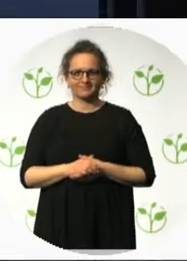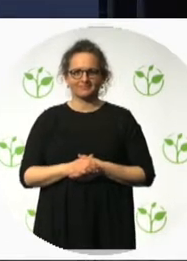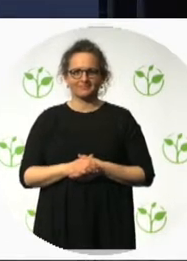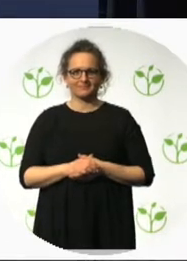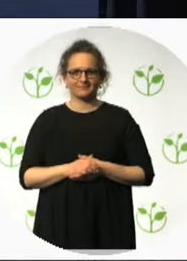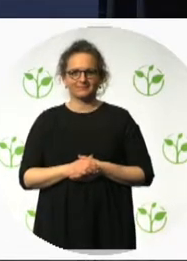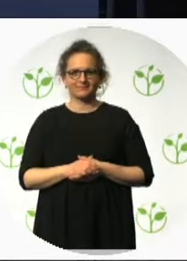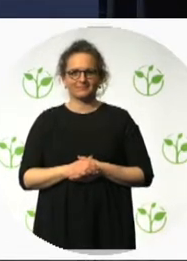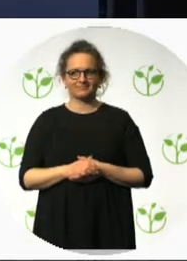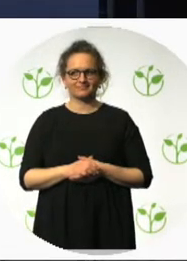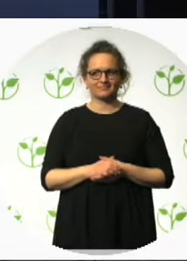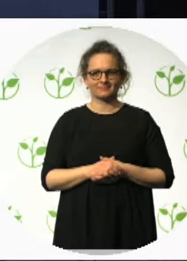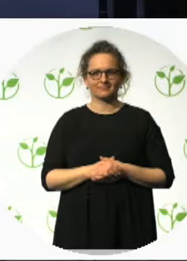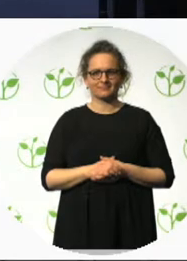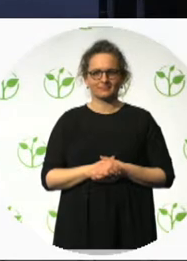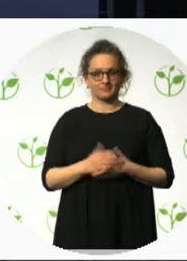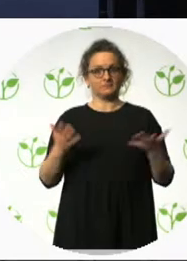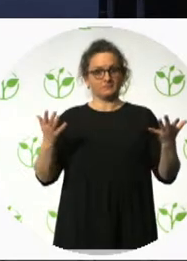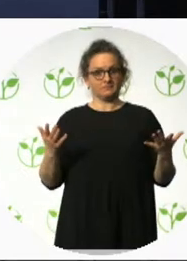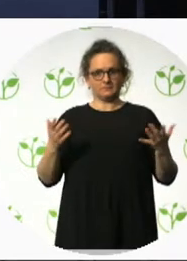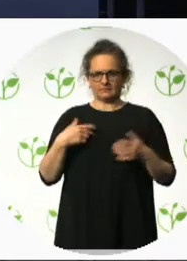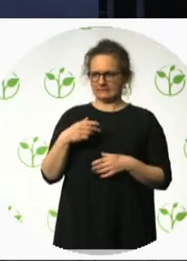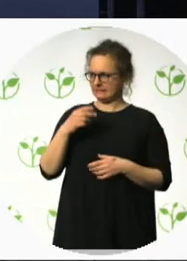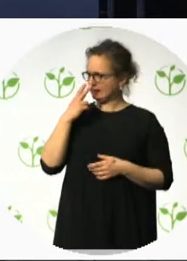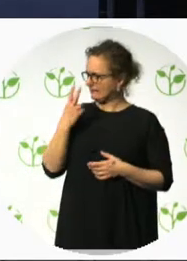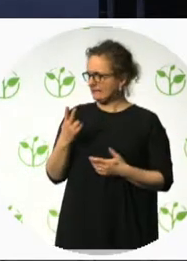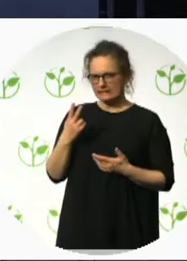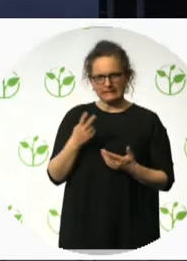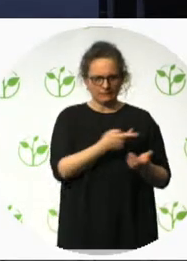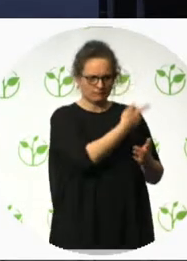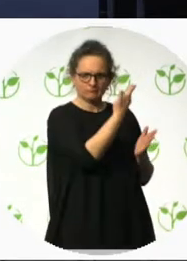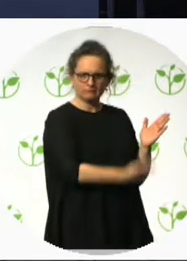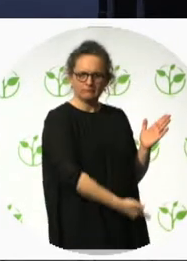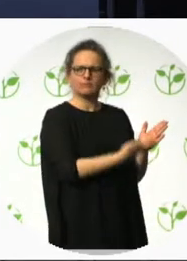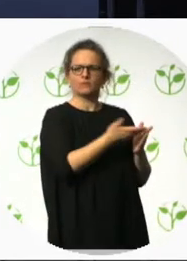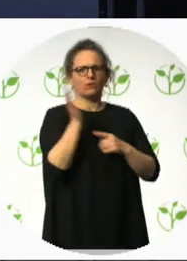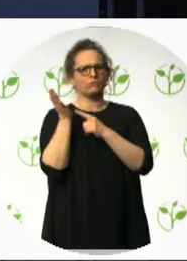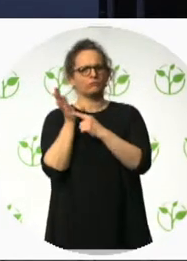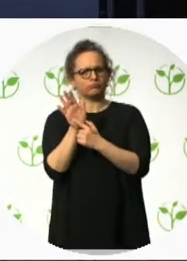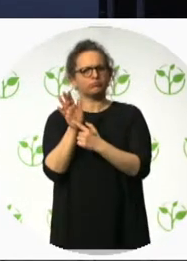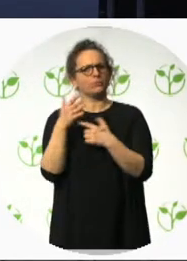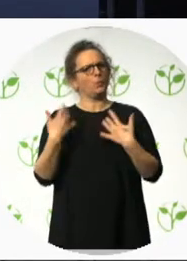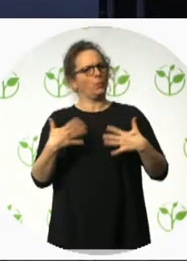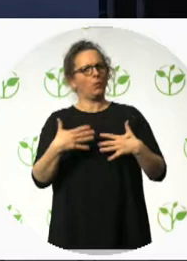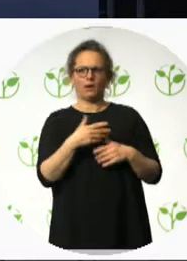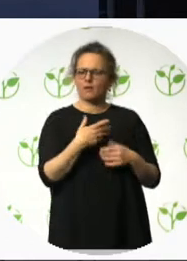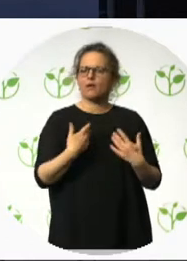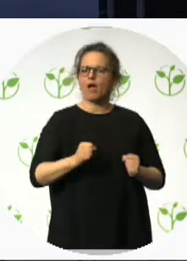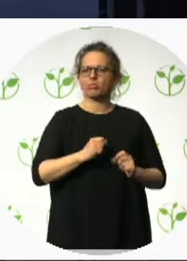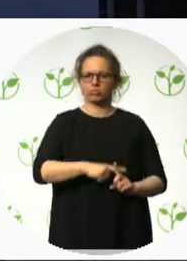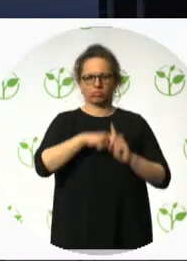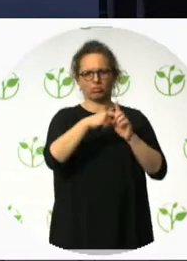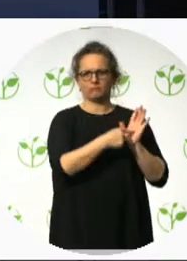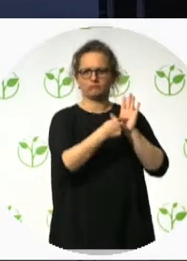Yes, as you can see, it's very successful, our courses. And for us, it's necessary to look what